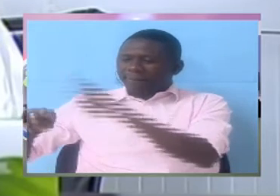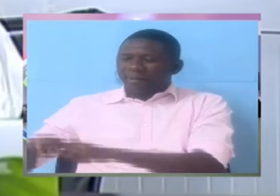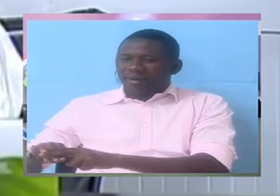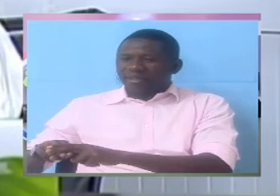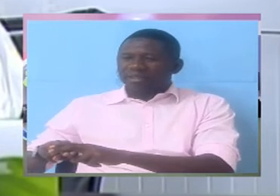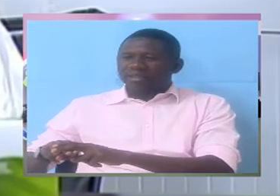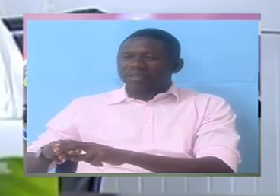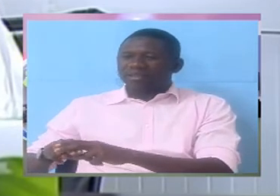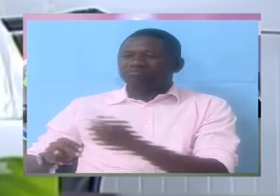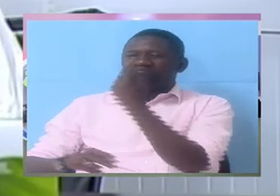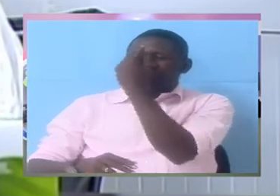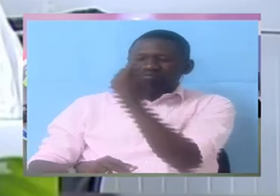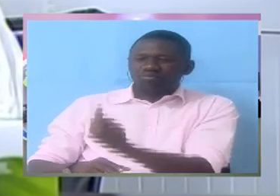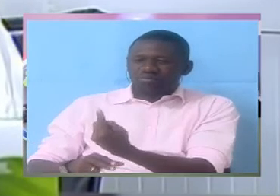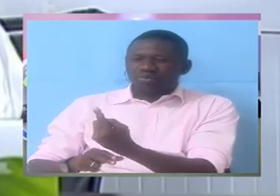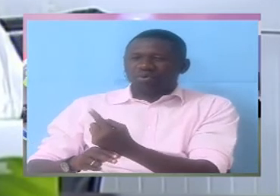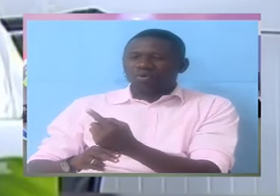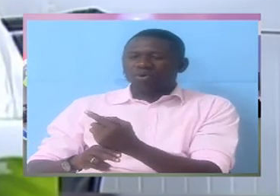or incommunicado,